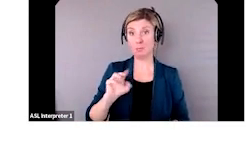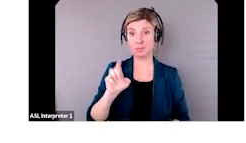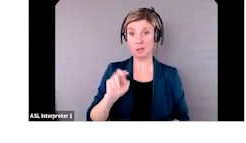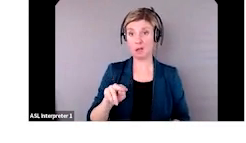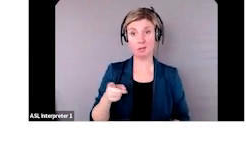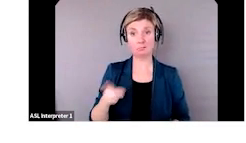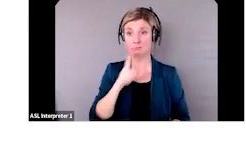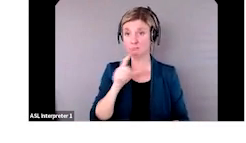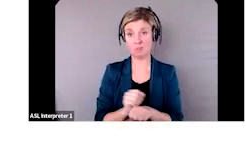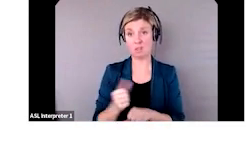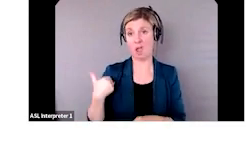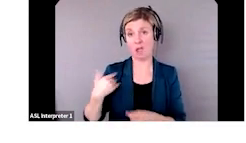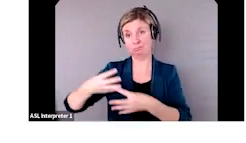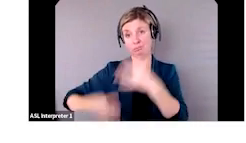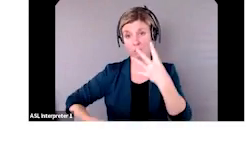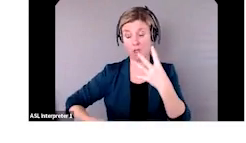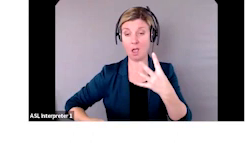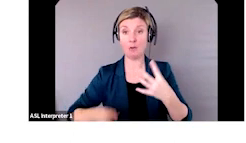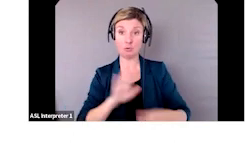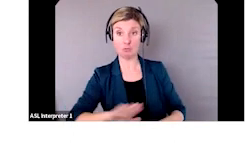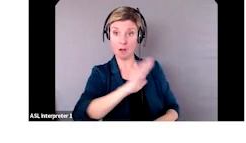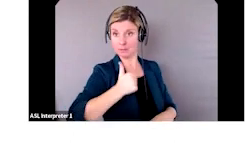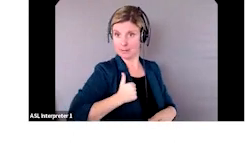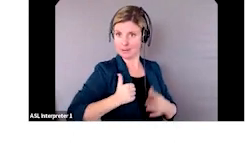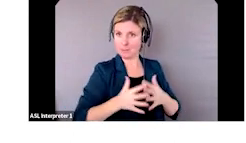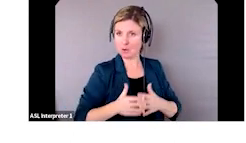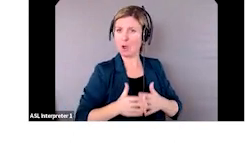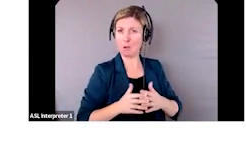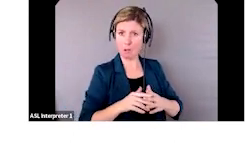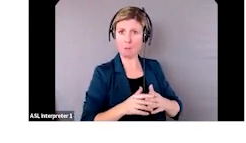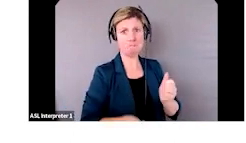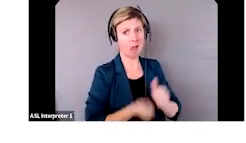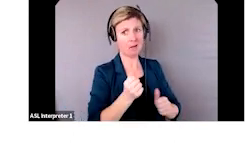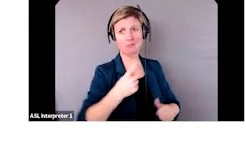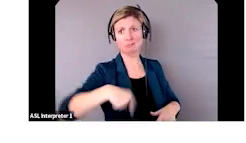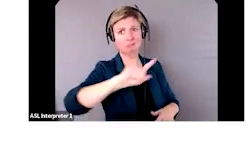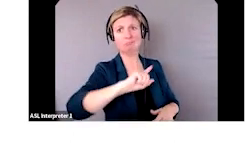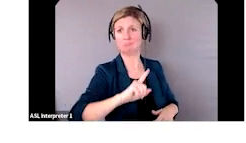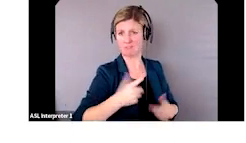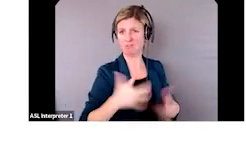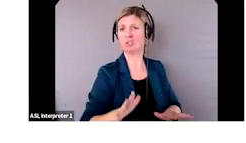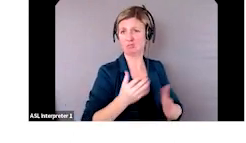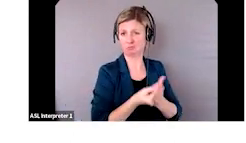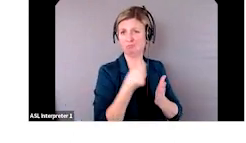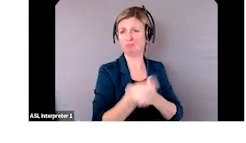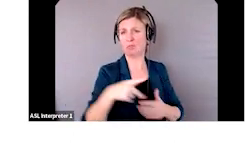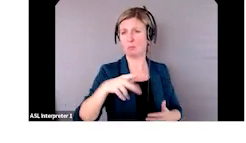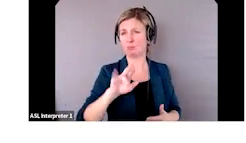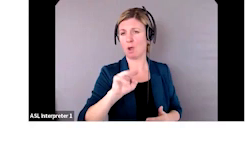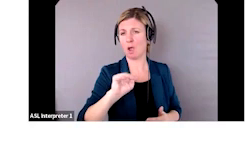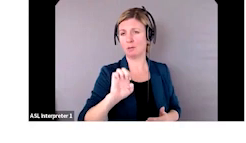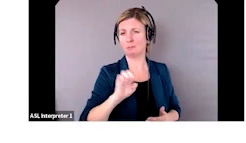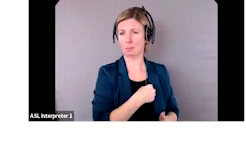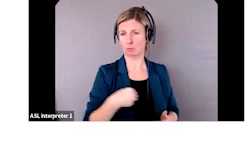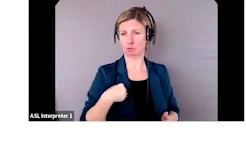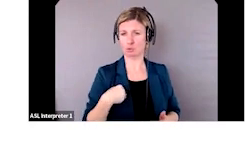the US have Prime memberships. And so those are the top three things that we focus on. And if we really look at those